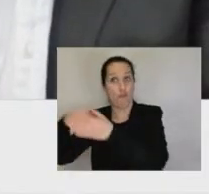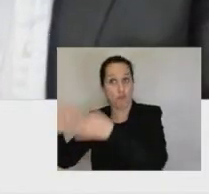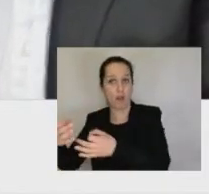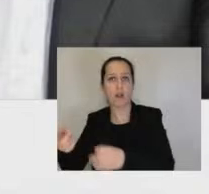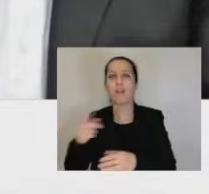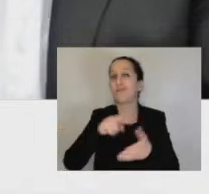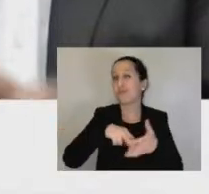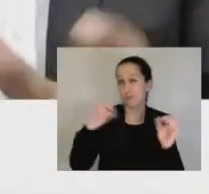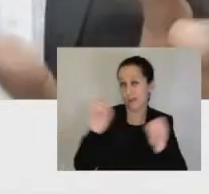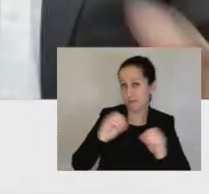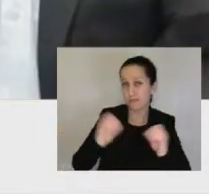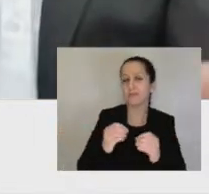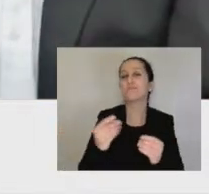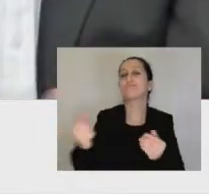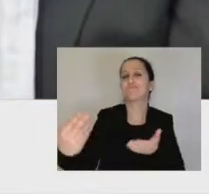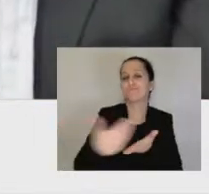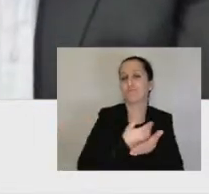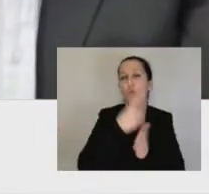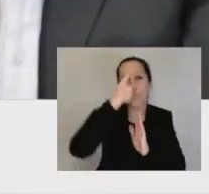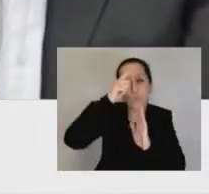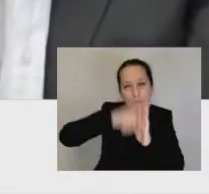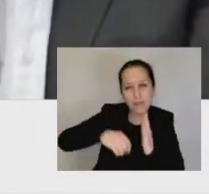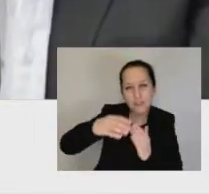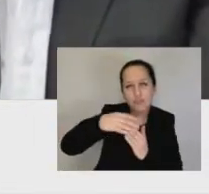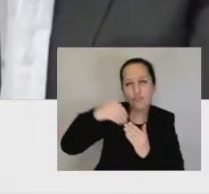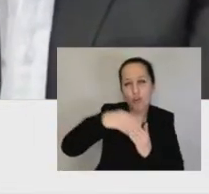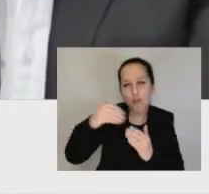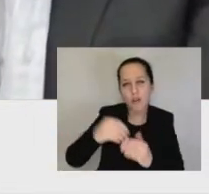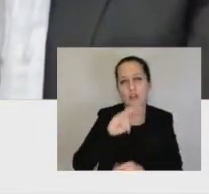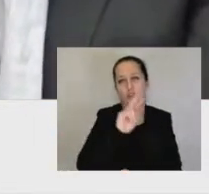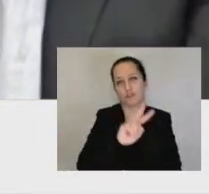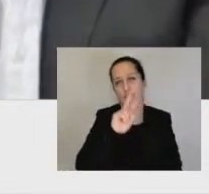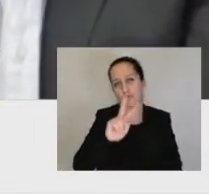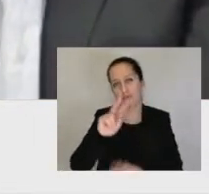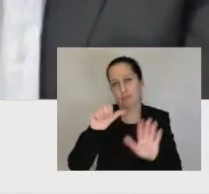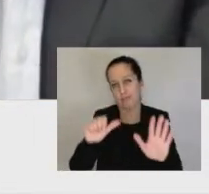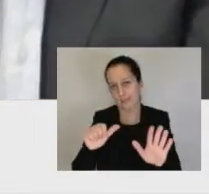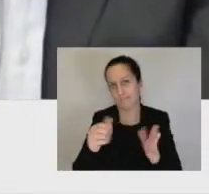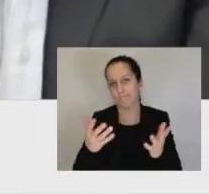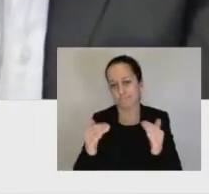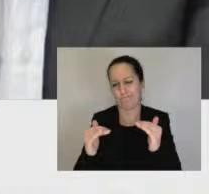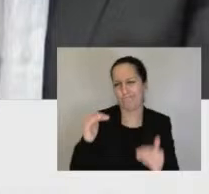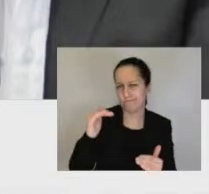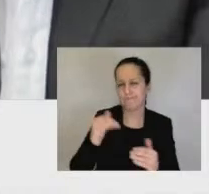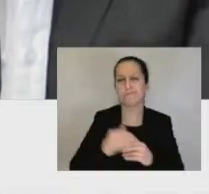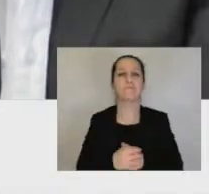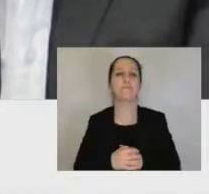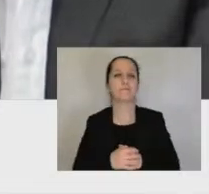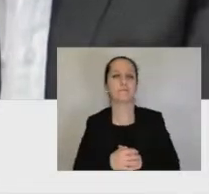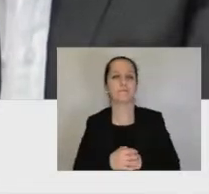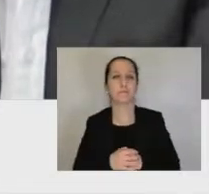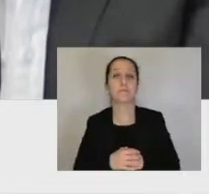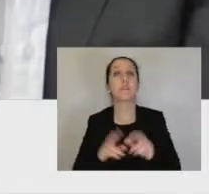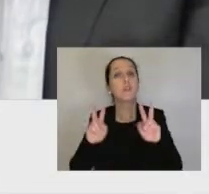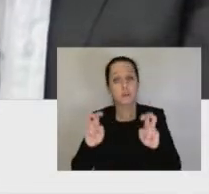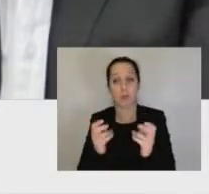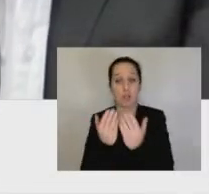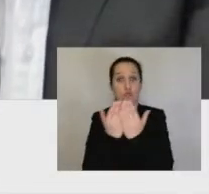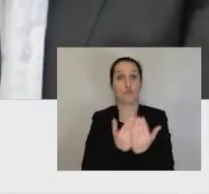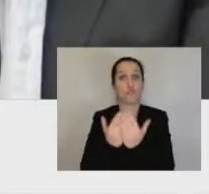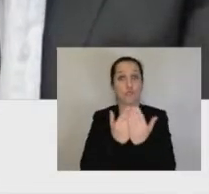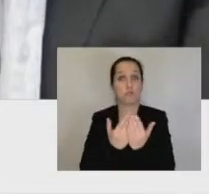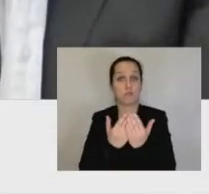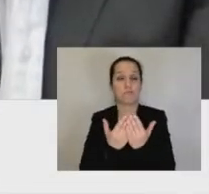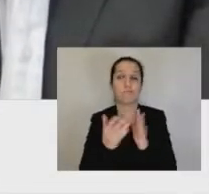643 in the formal market. Many of these individuals' education level is